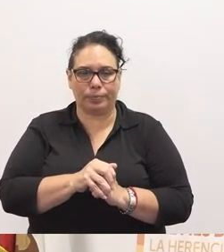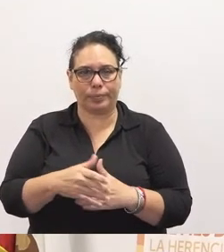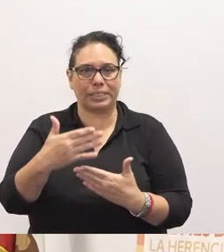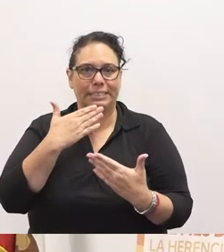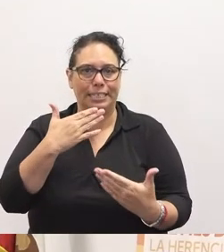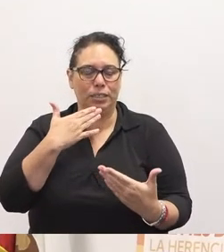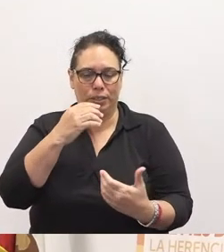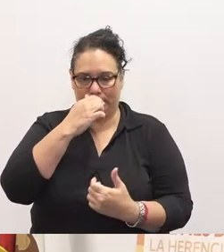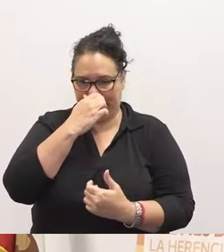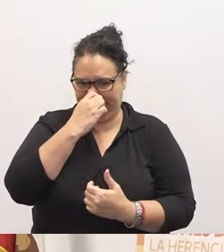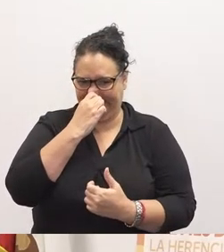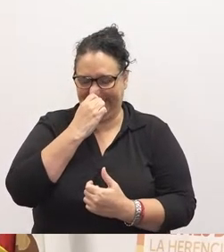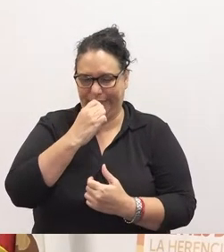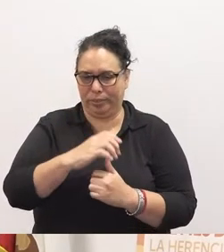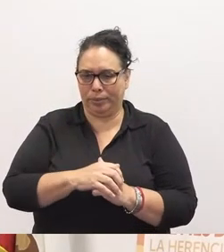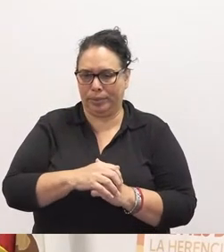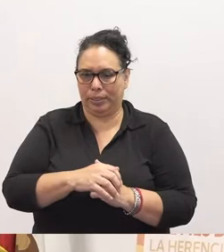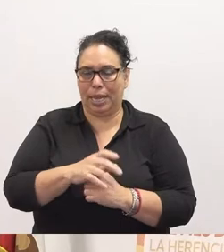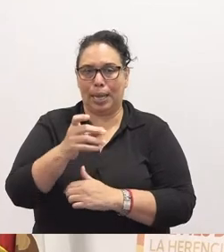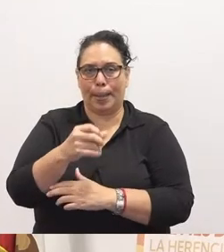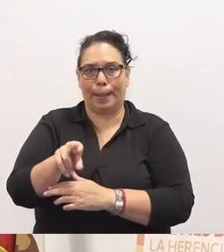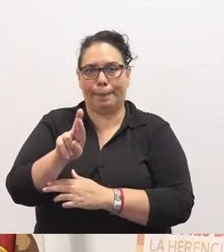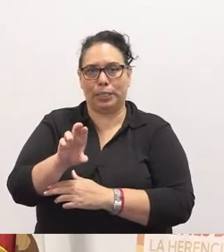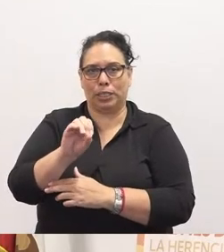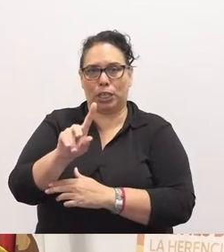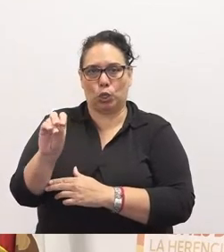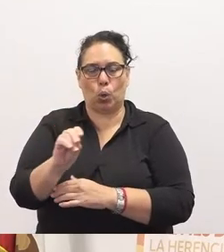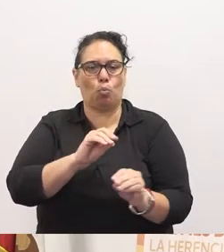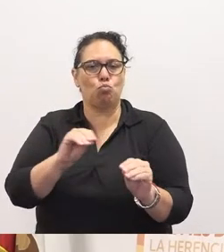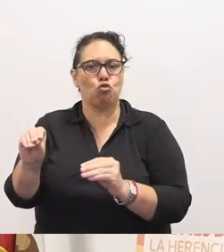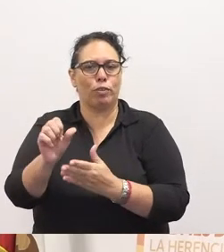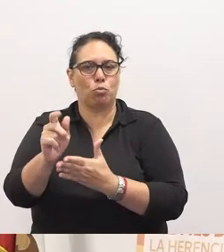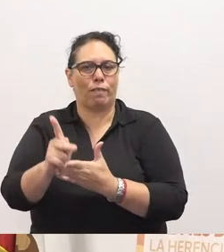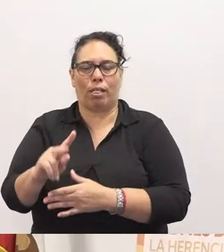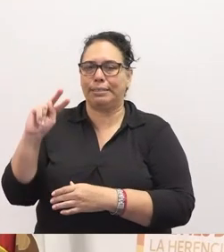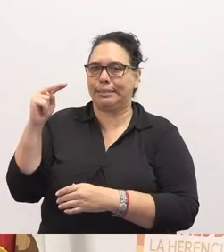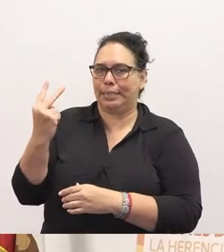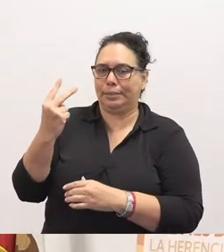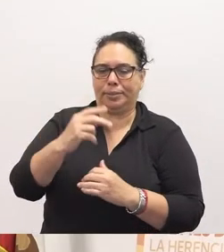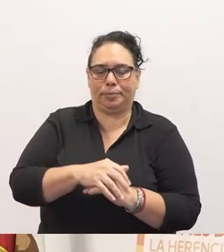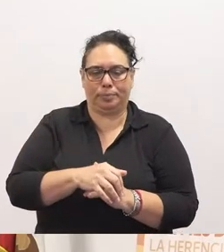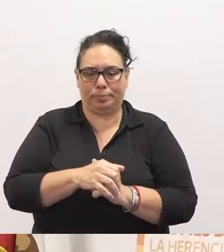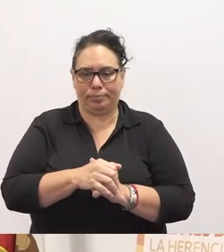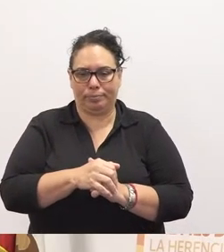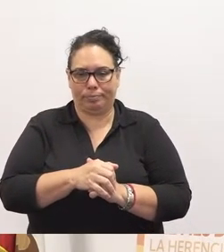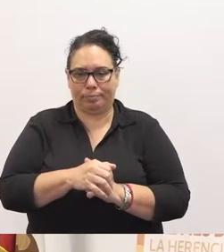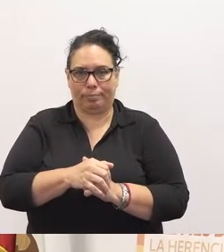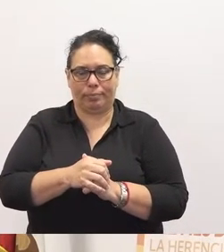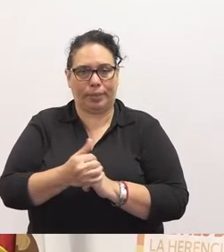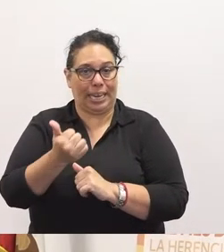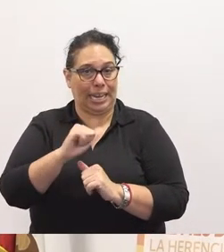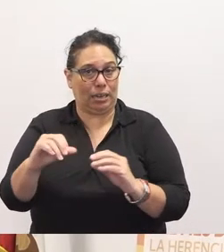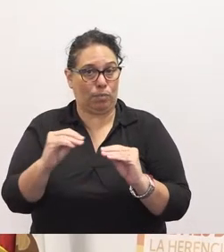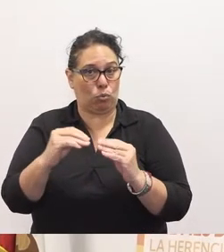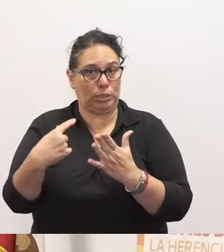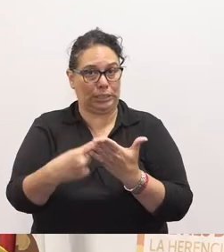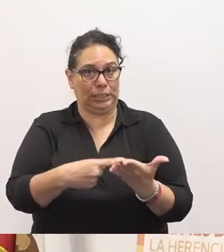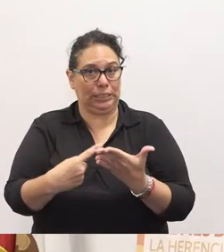Thank you. Mr. Otto, you had a... Move approval. Yeah. Second. Any further discussion?